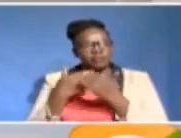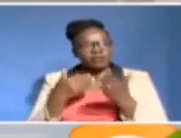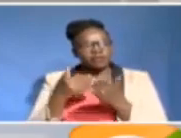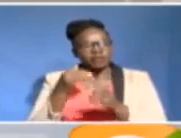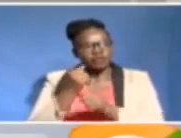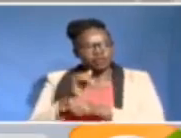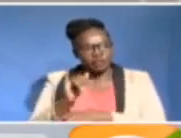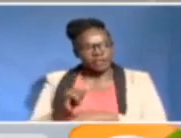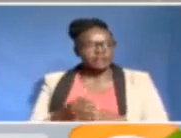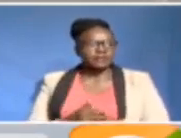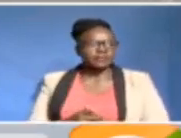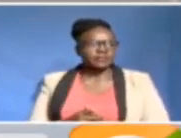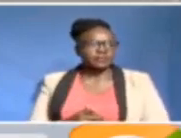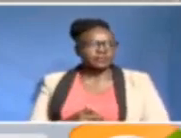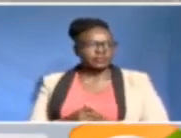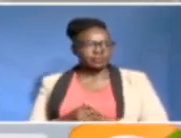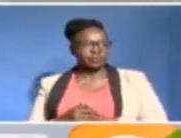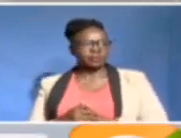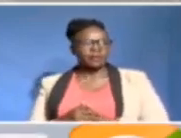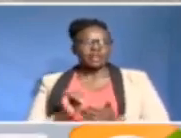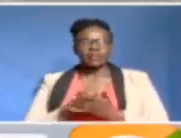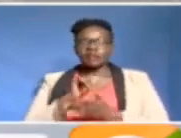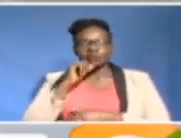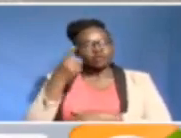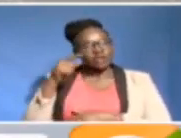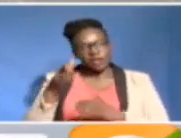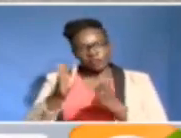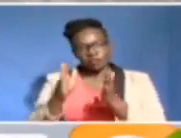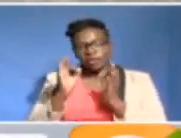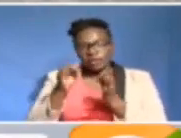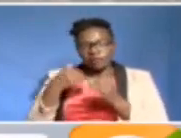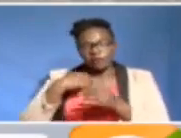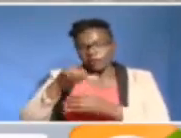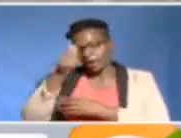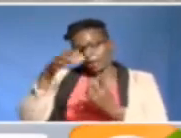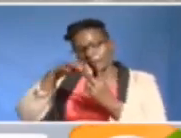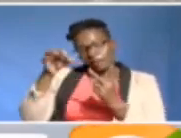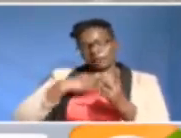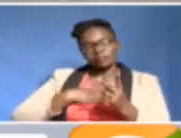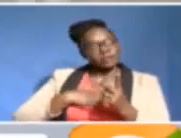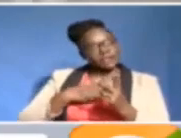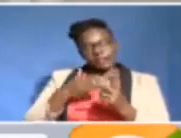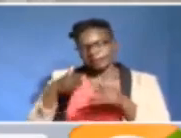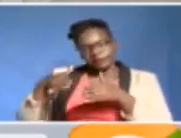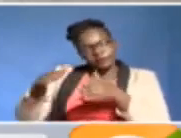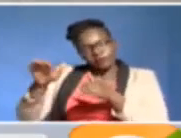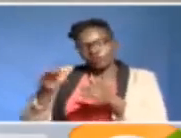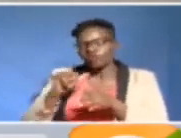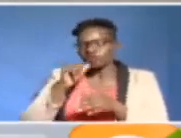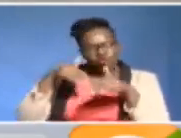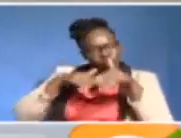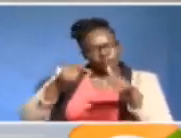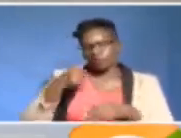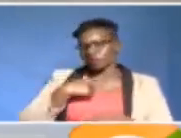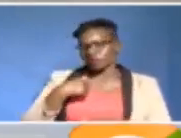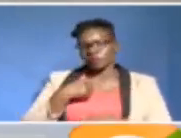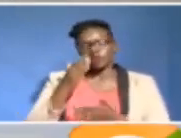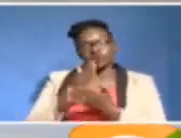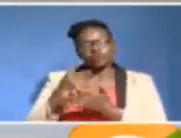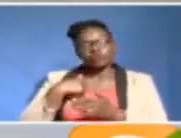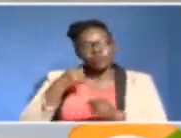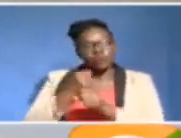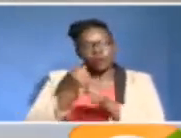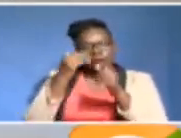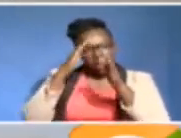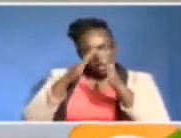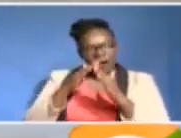girls. Trust me, that's not the way to go. If you have another way, kindly choose another way. Then you can start small, because I've been a house girl. Trust me, I